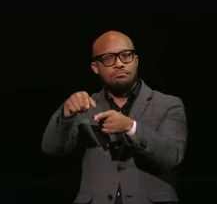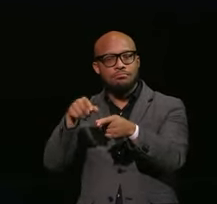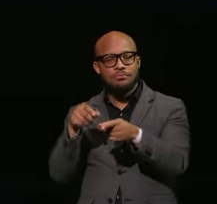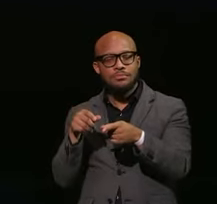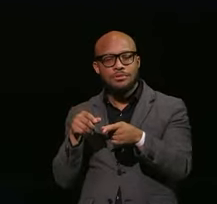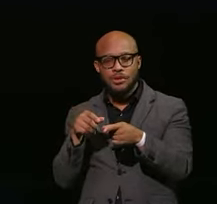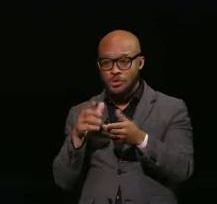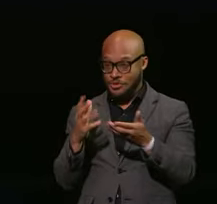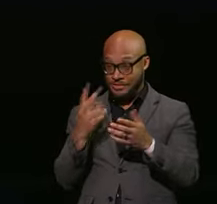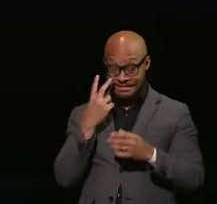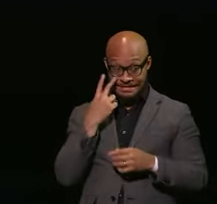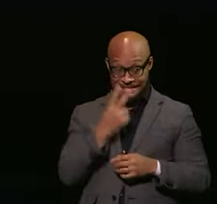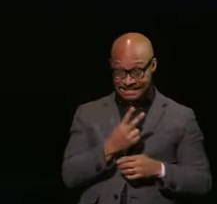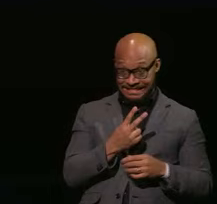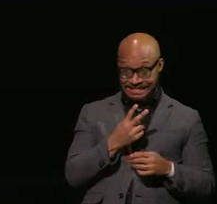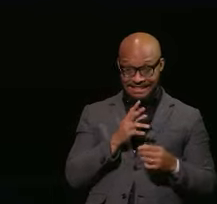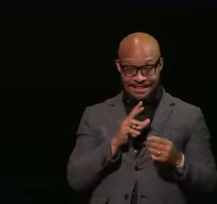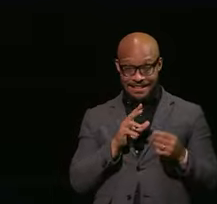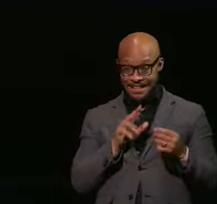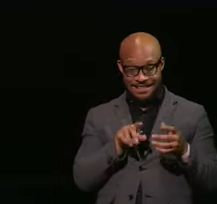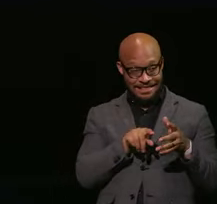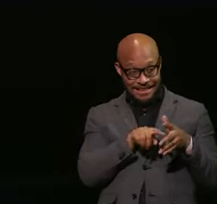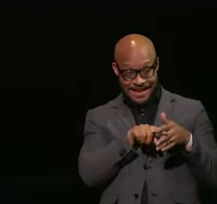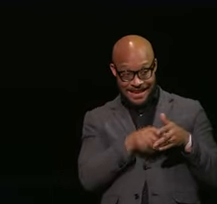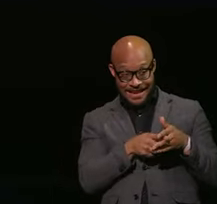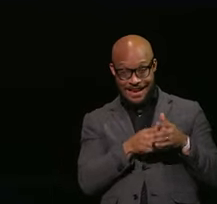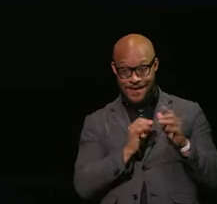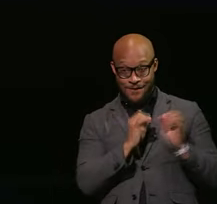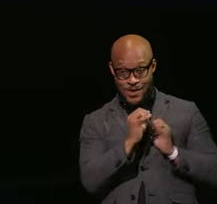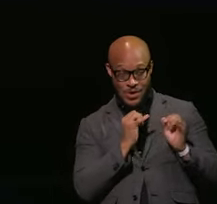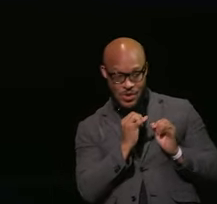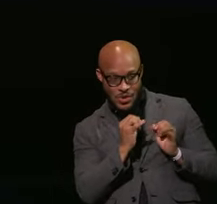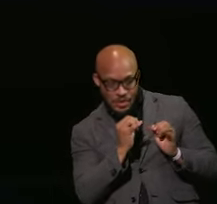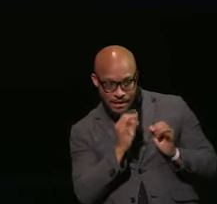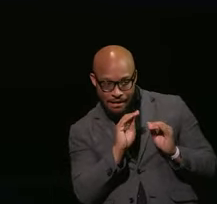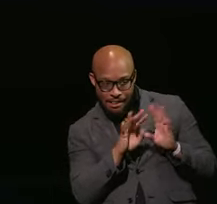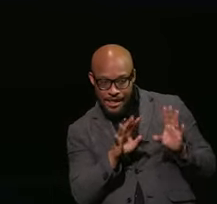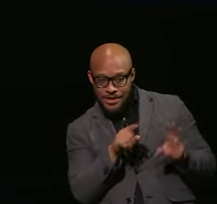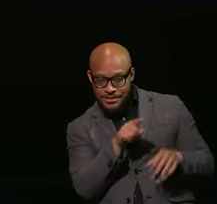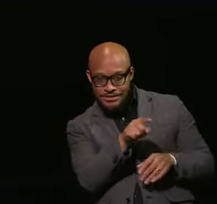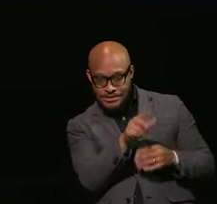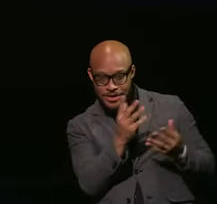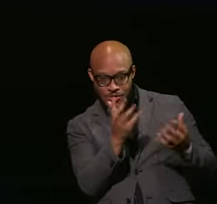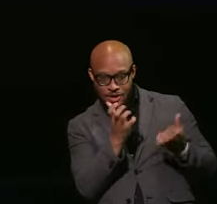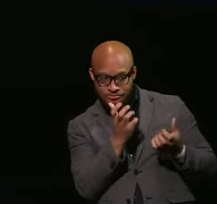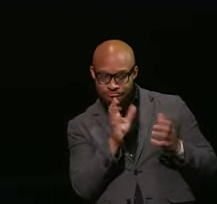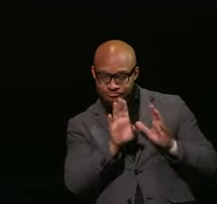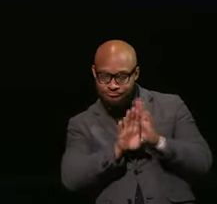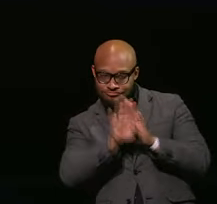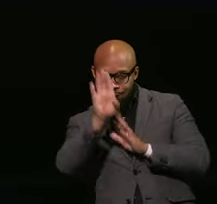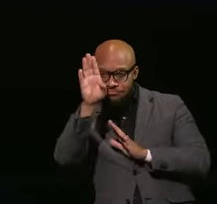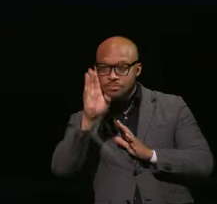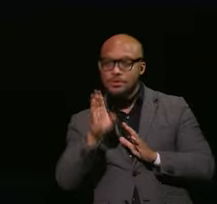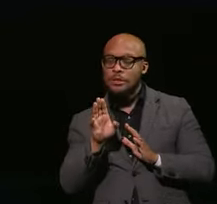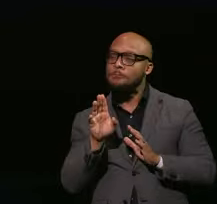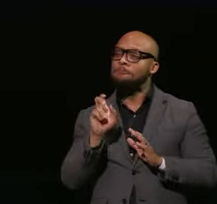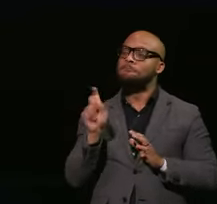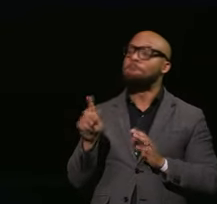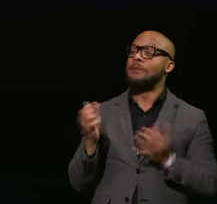have that first interview with her. So where is she now on her journey outside of the